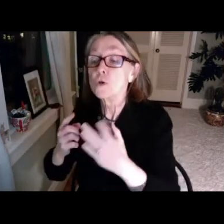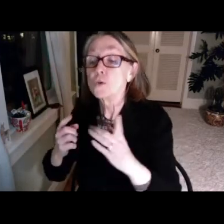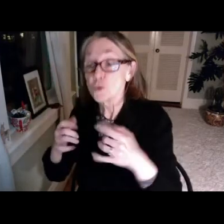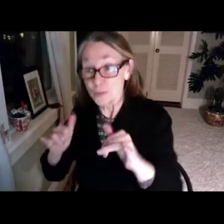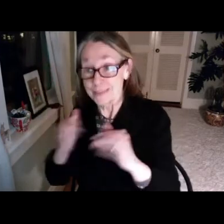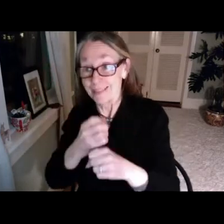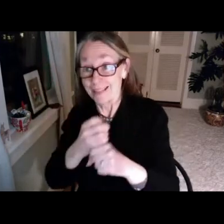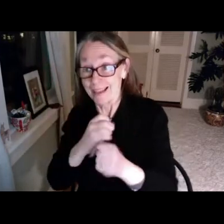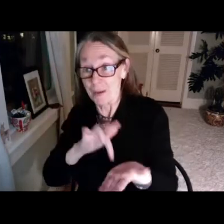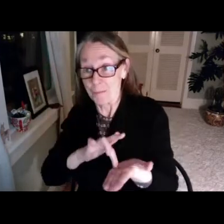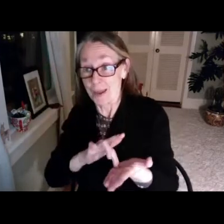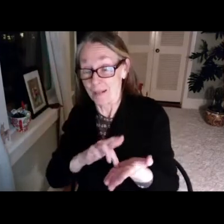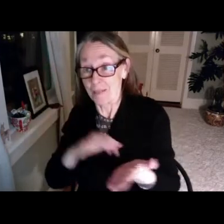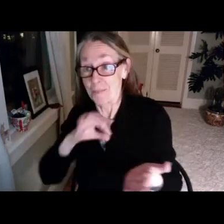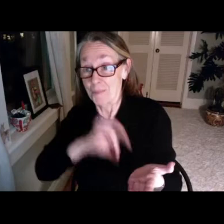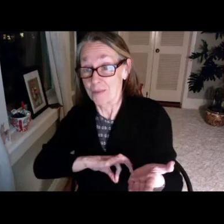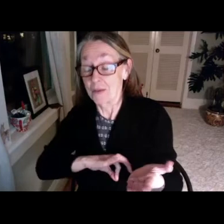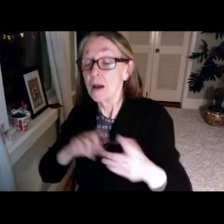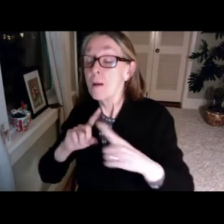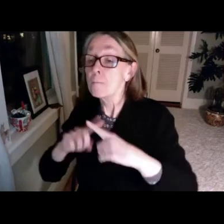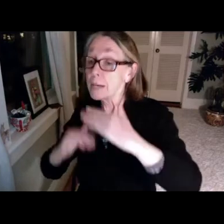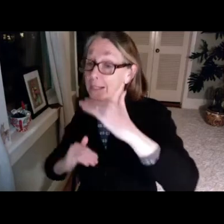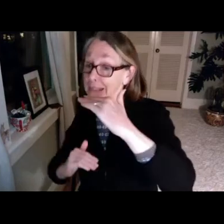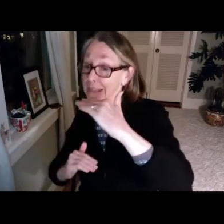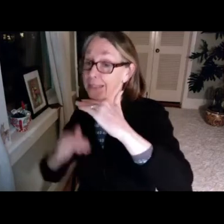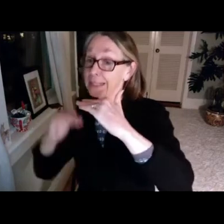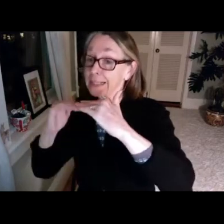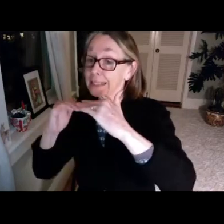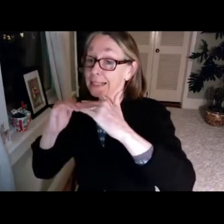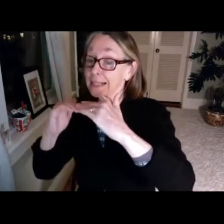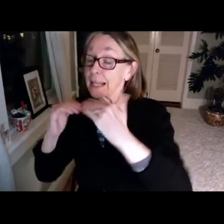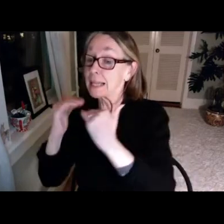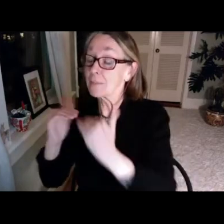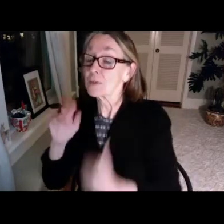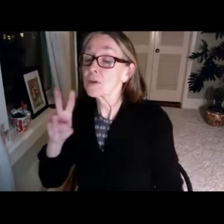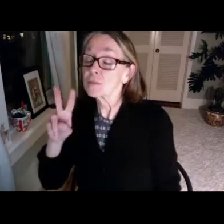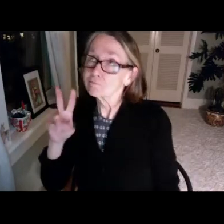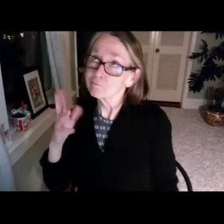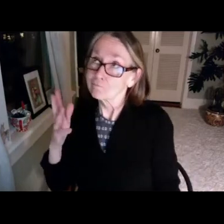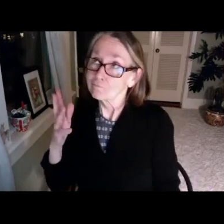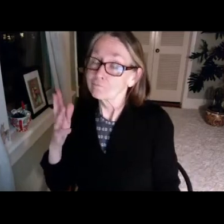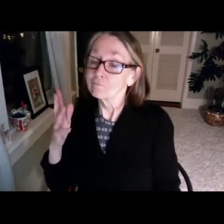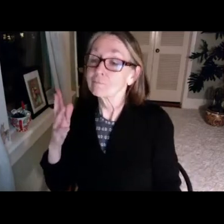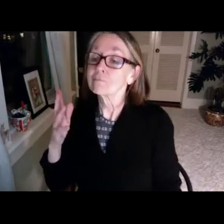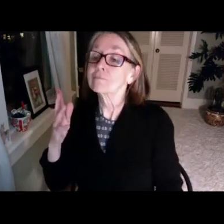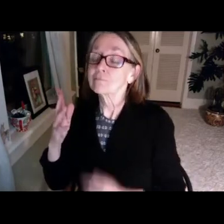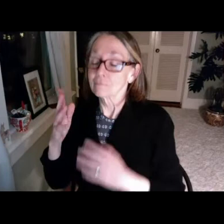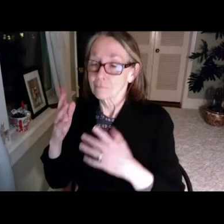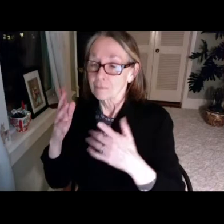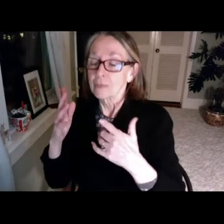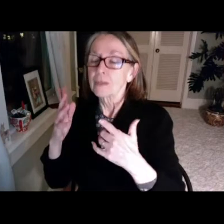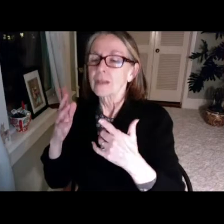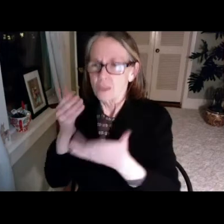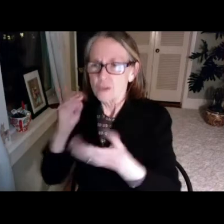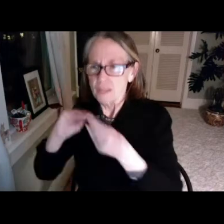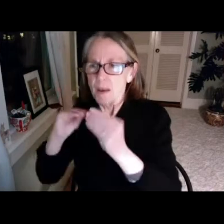there is a net income limit, which is pretty high. It's 250% of the federal poverty level. There's also an asset limit,